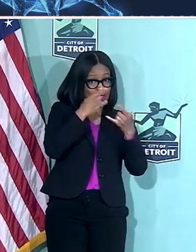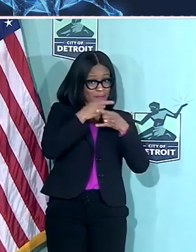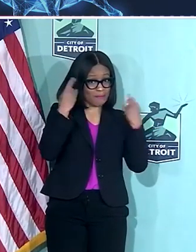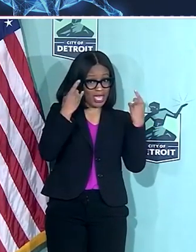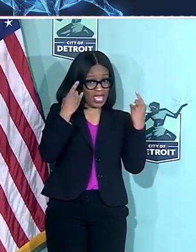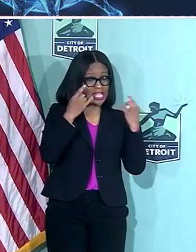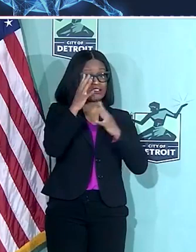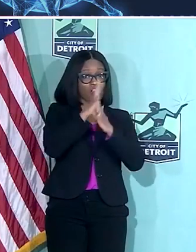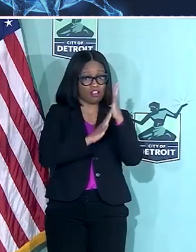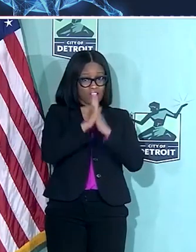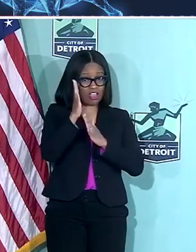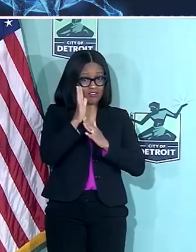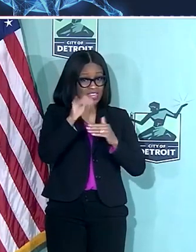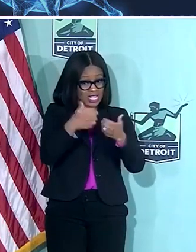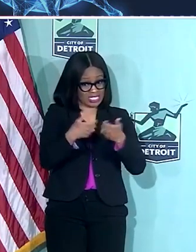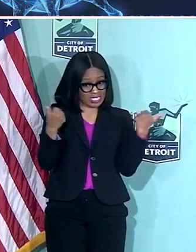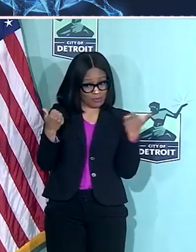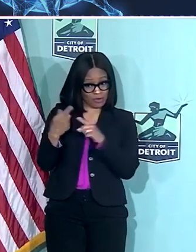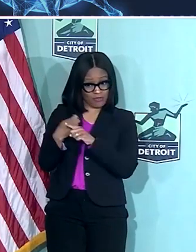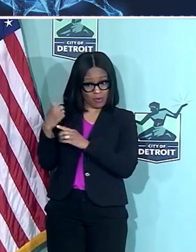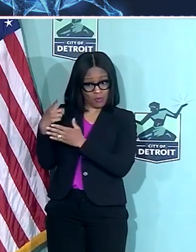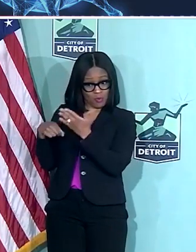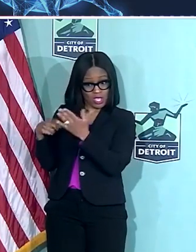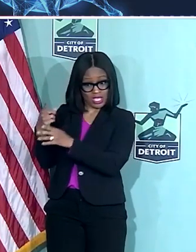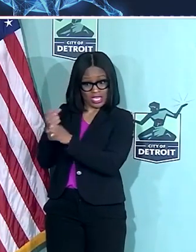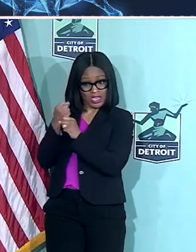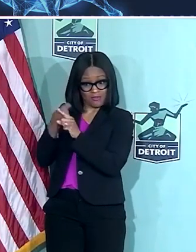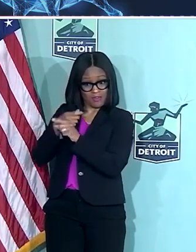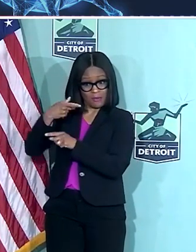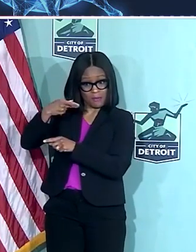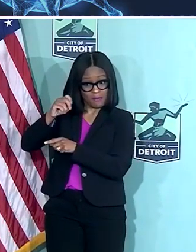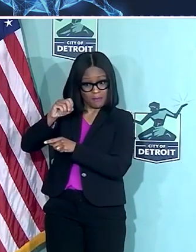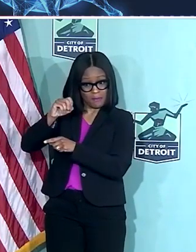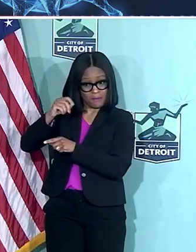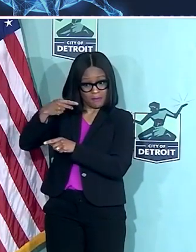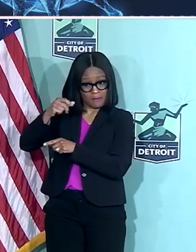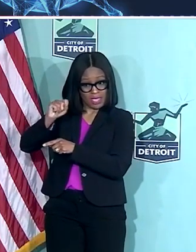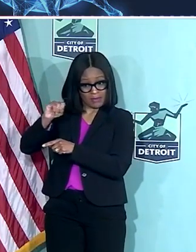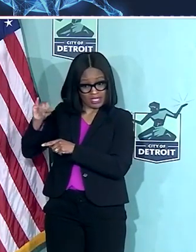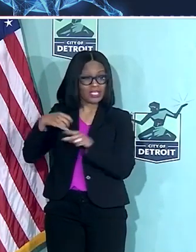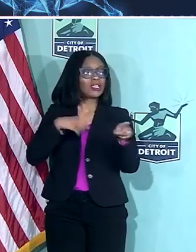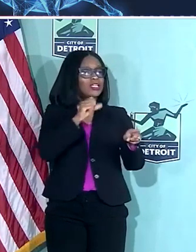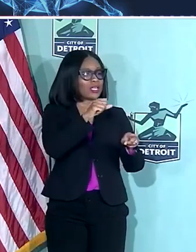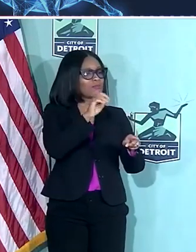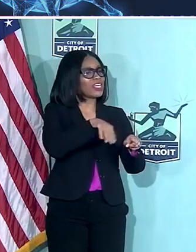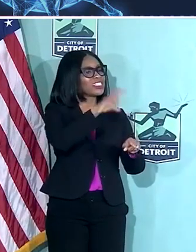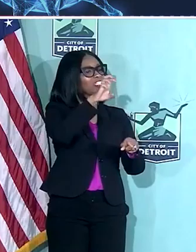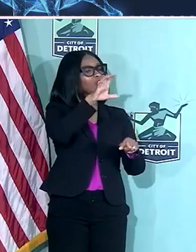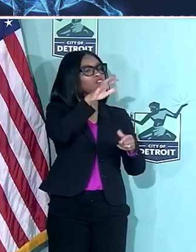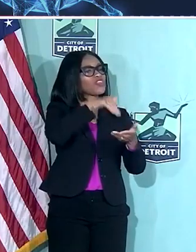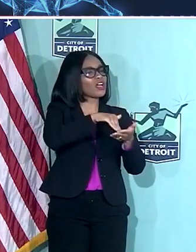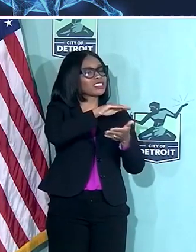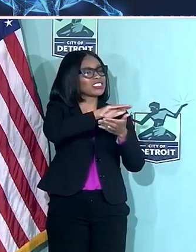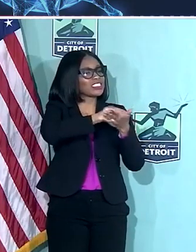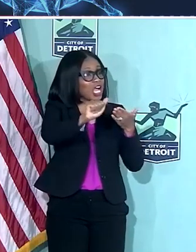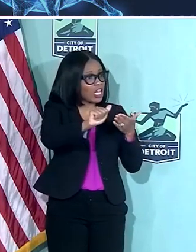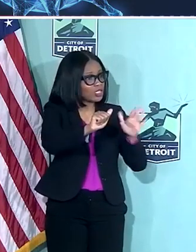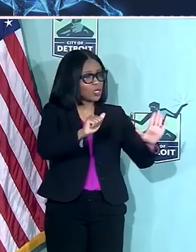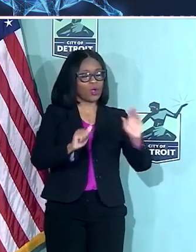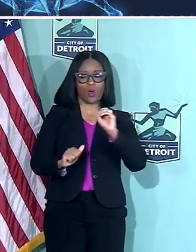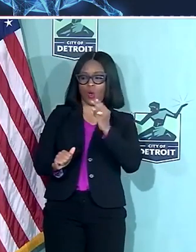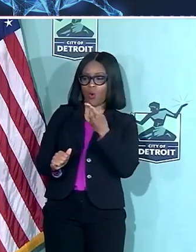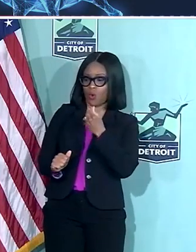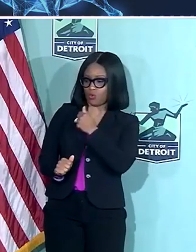the gloves, that's separate from what we're getting from Pepsi? Right. Okay. That's $600,000, so just coincidental sorry. number. Okay.